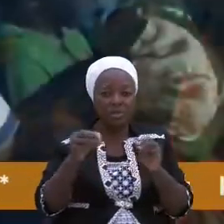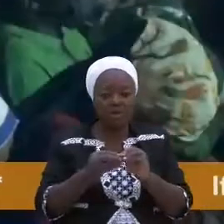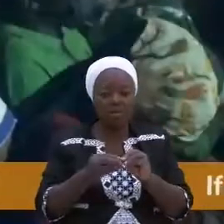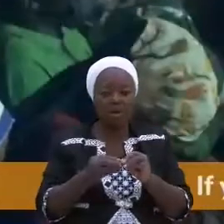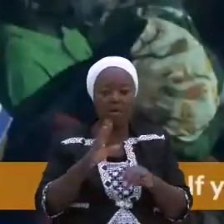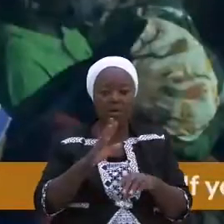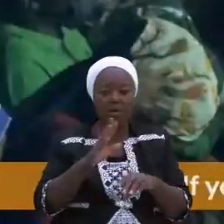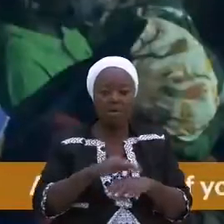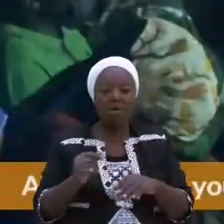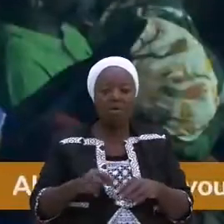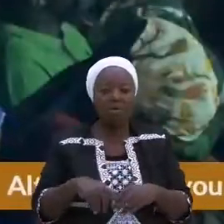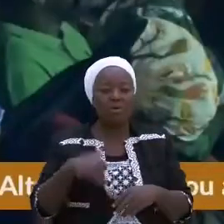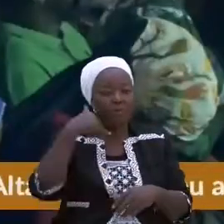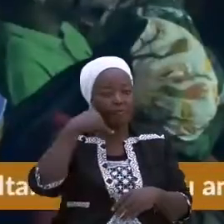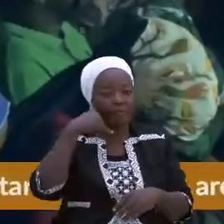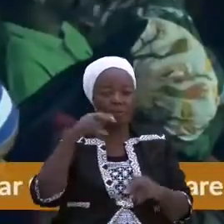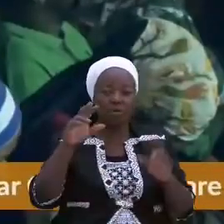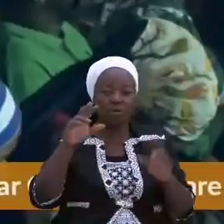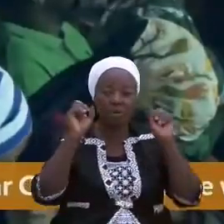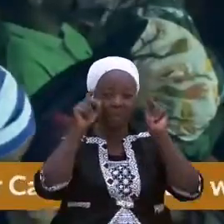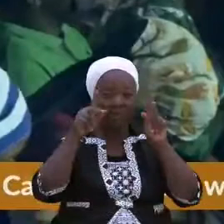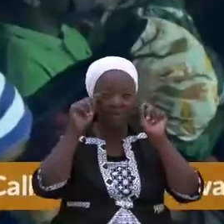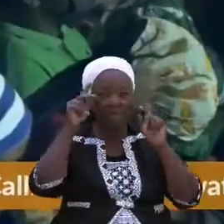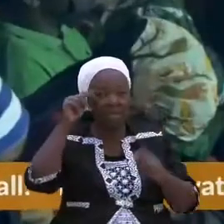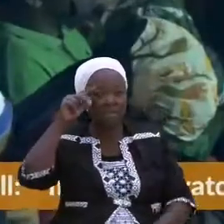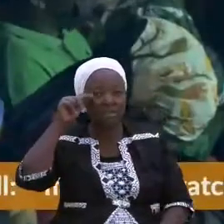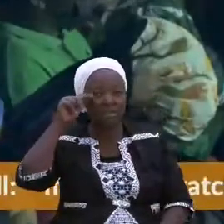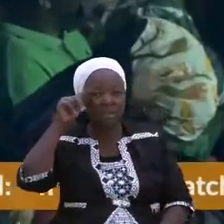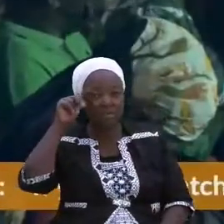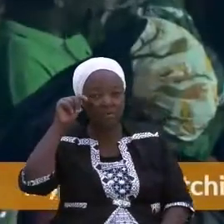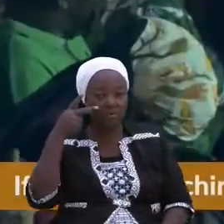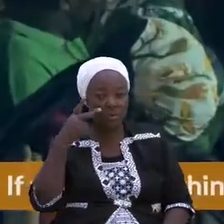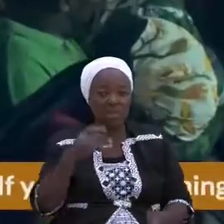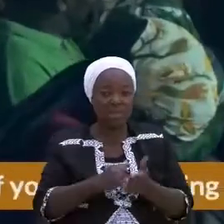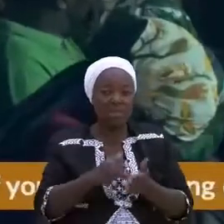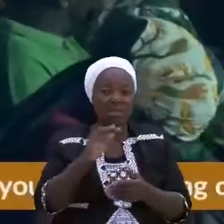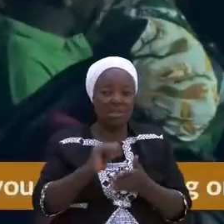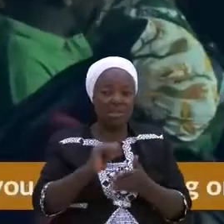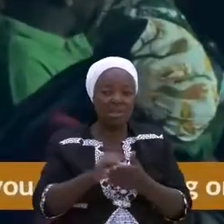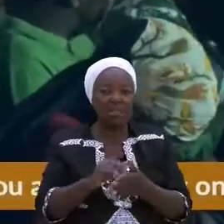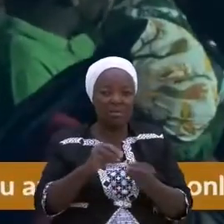screen if you check your screen you'll find the number there